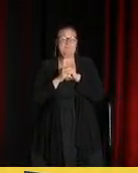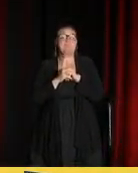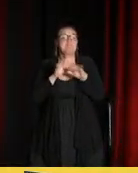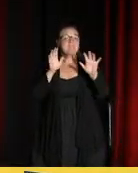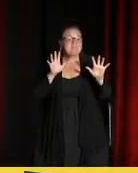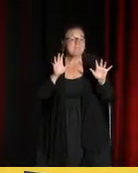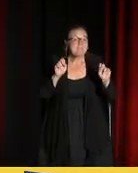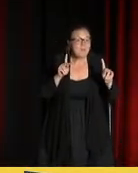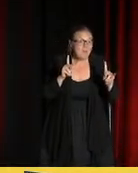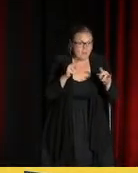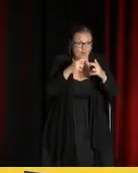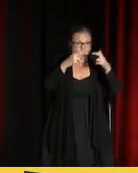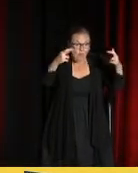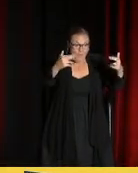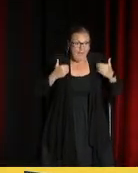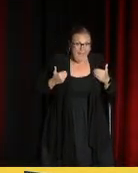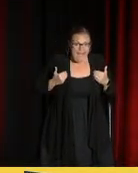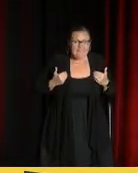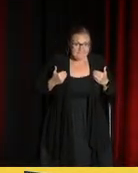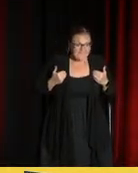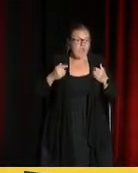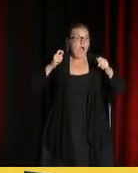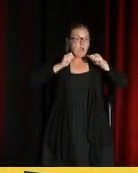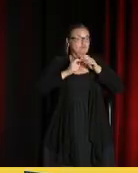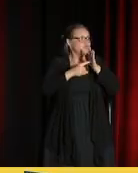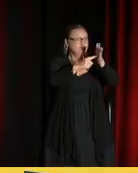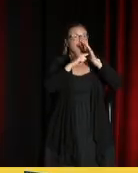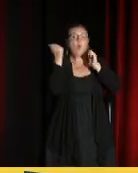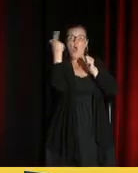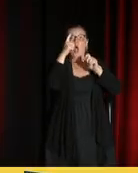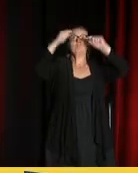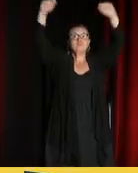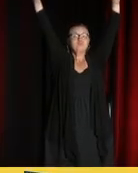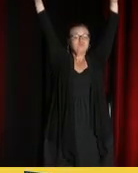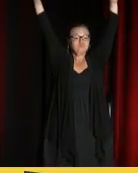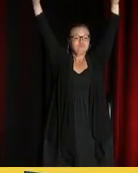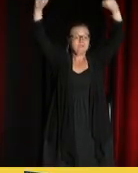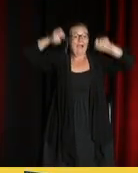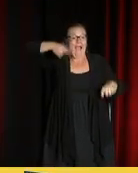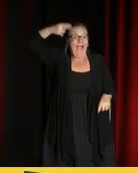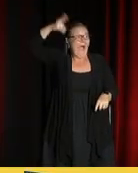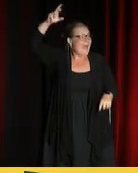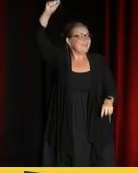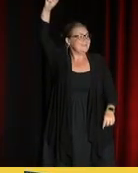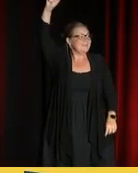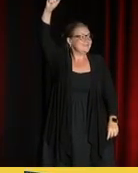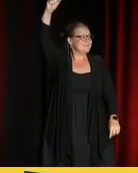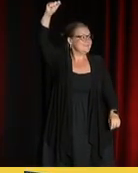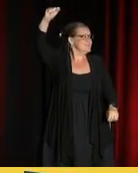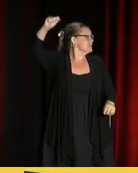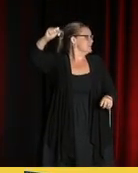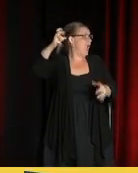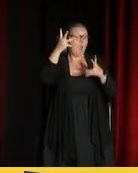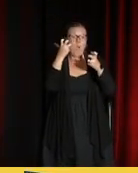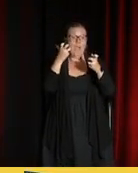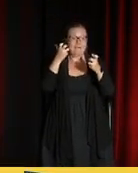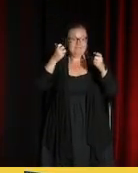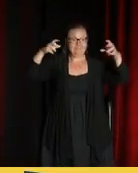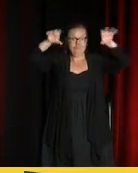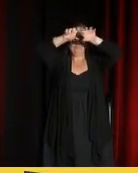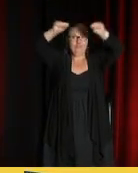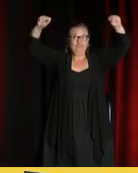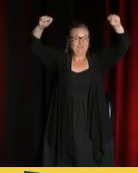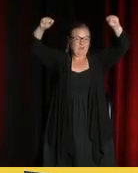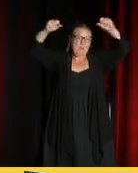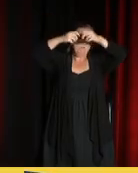All right, if you have your rope, hold it high where everybody can see it. Good. Good. I want you to grab it by the ends, and I want you to pull